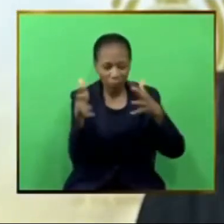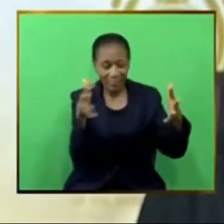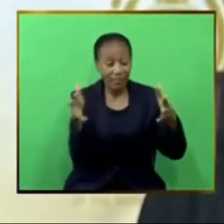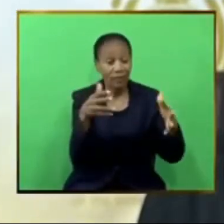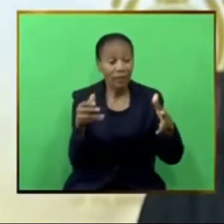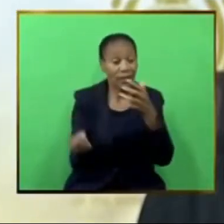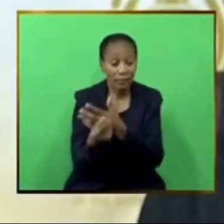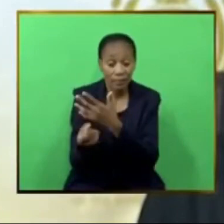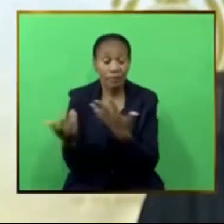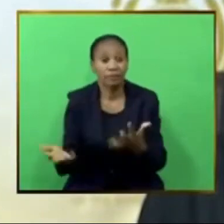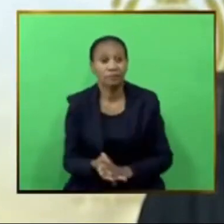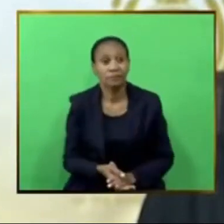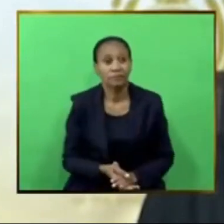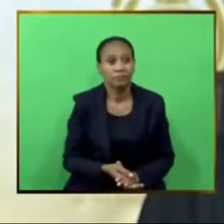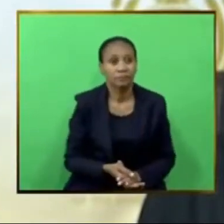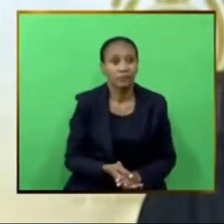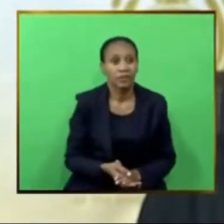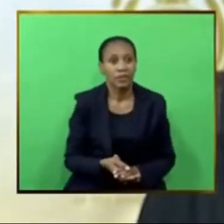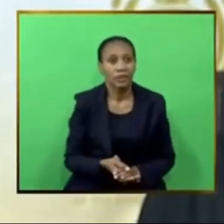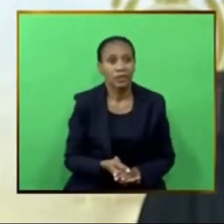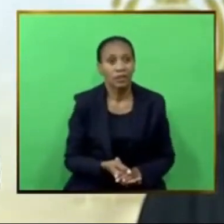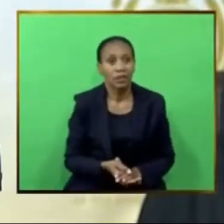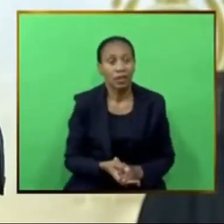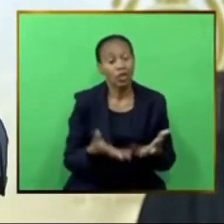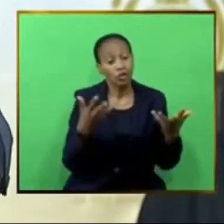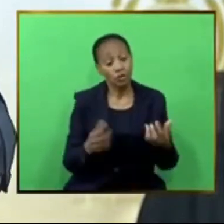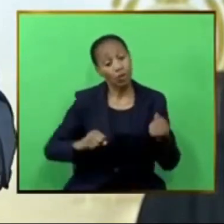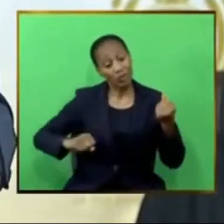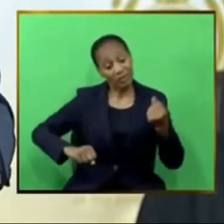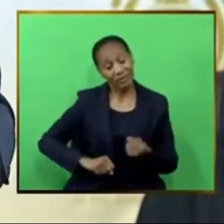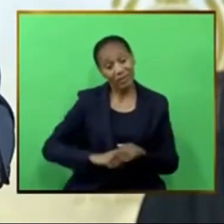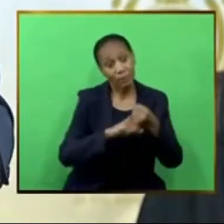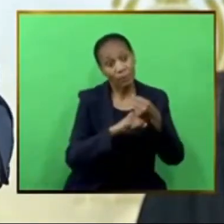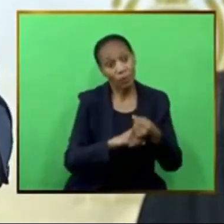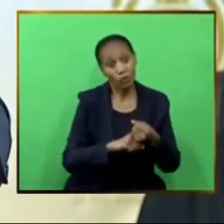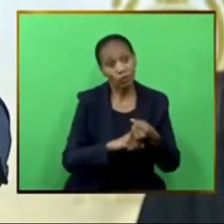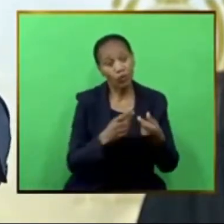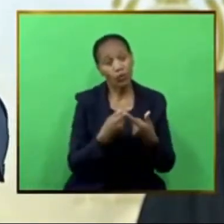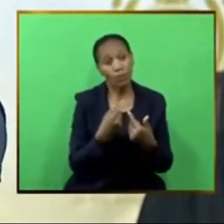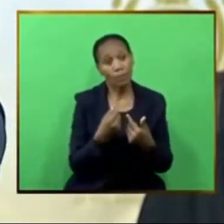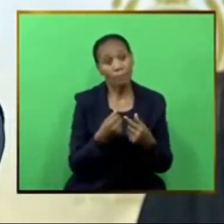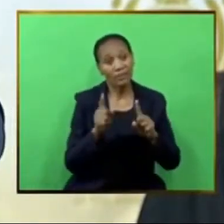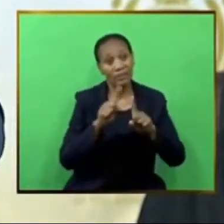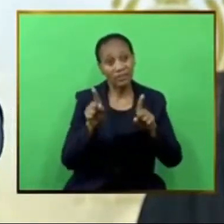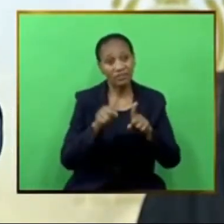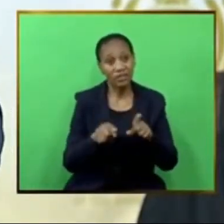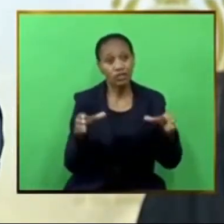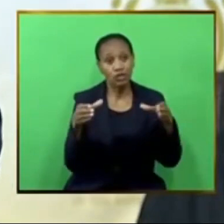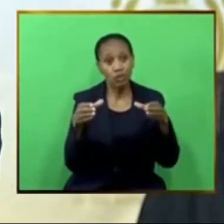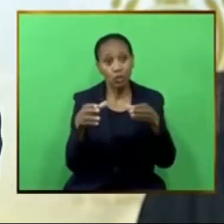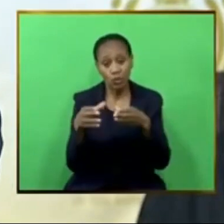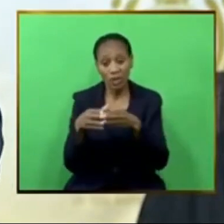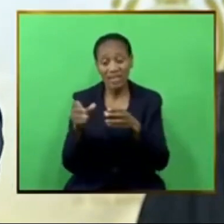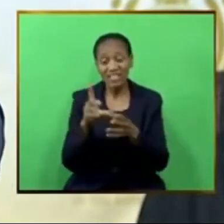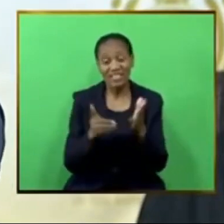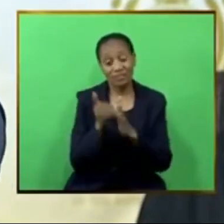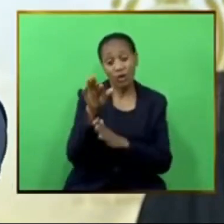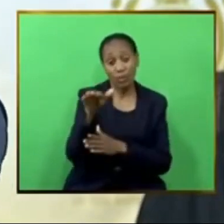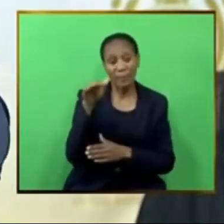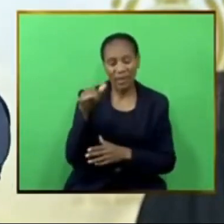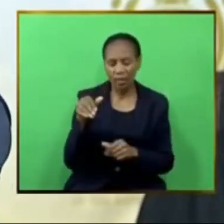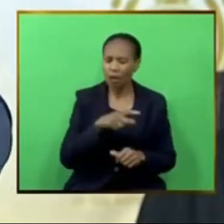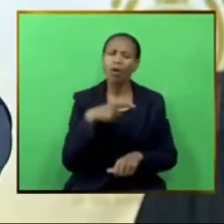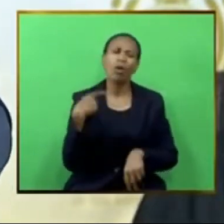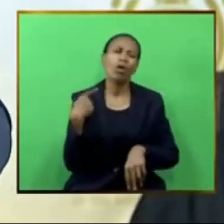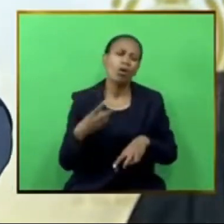budgets. The support of concessional funding providers such as multilateral development banks is going a long